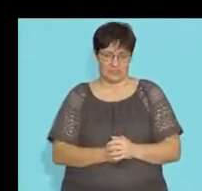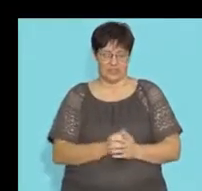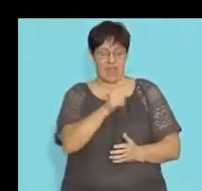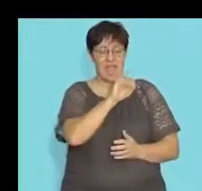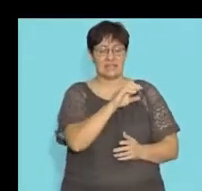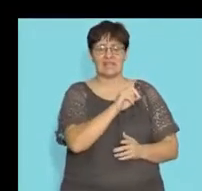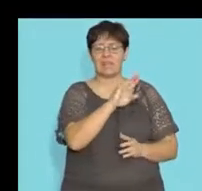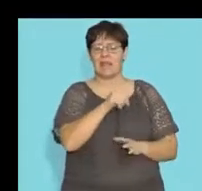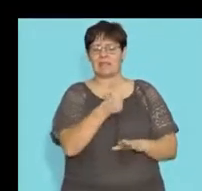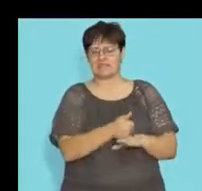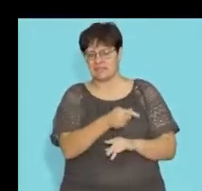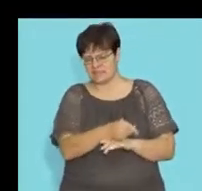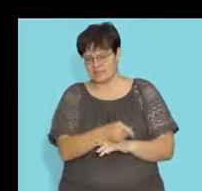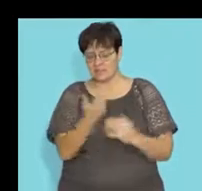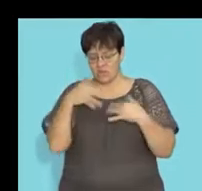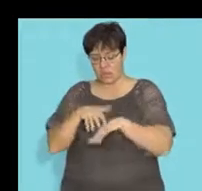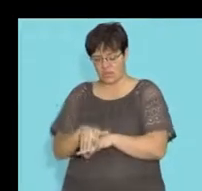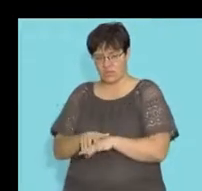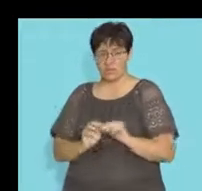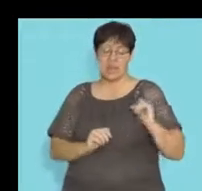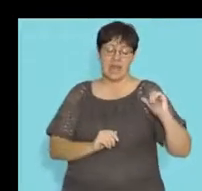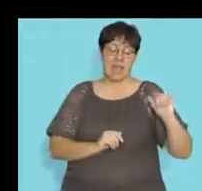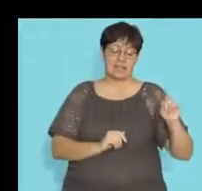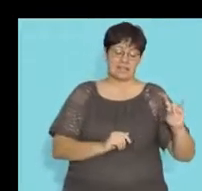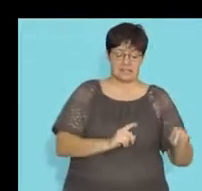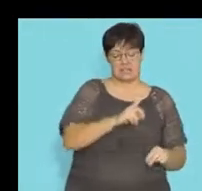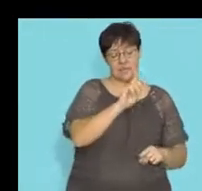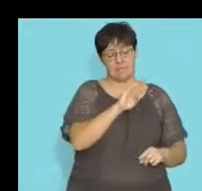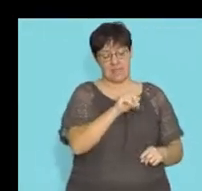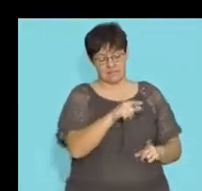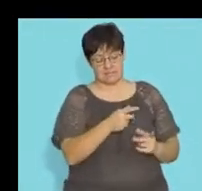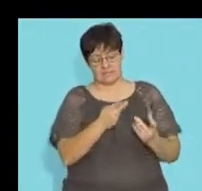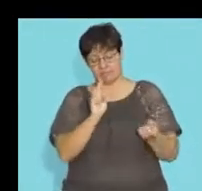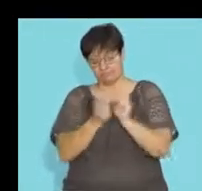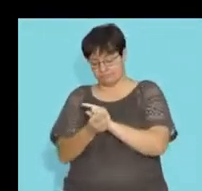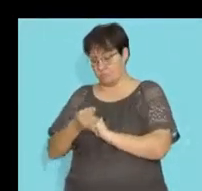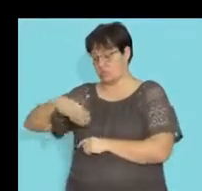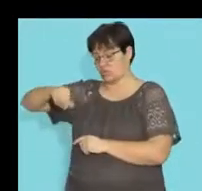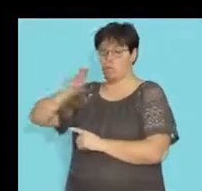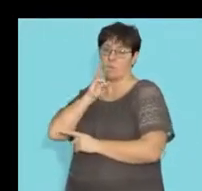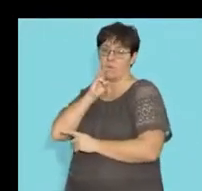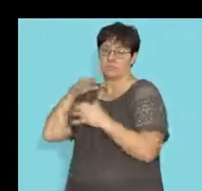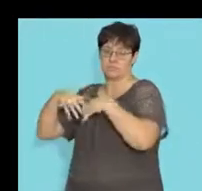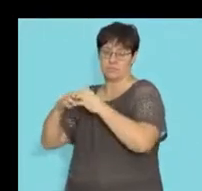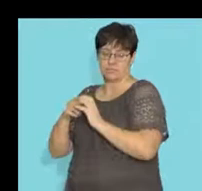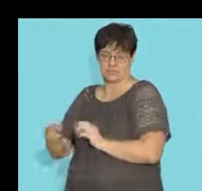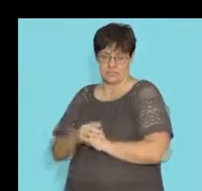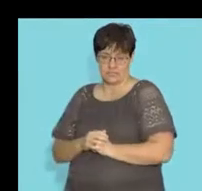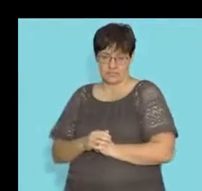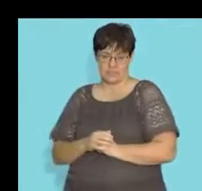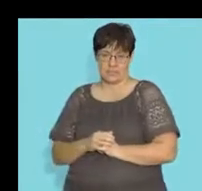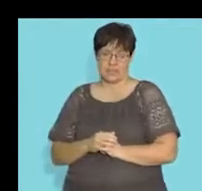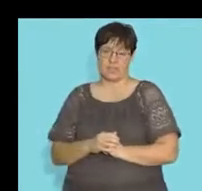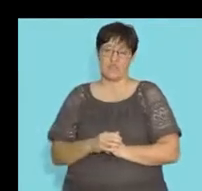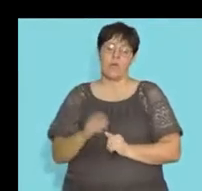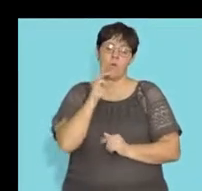So if we look at an acid-base reaction, I said that an acid and a base forms a salt and water.